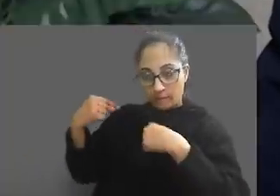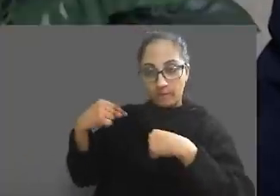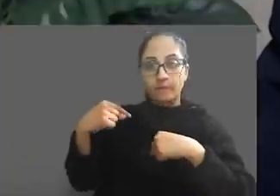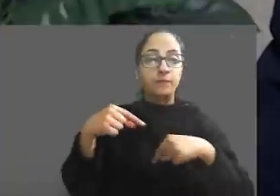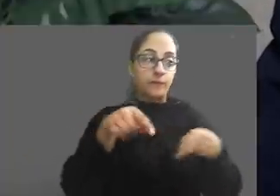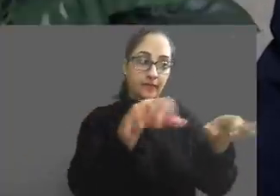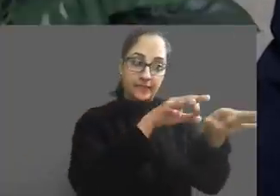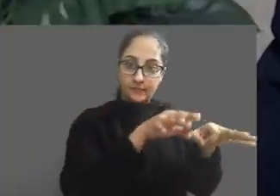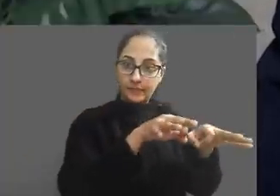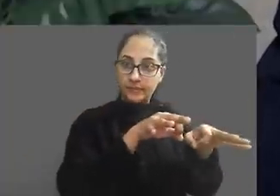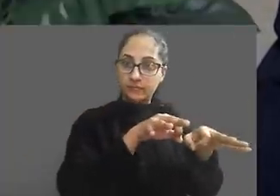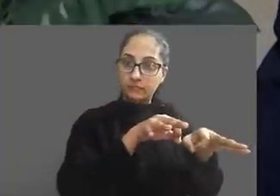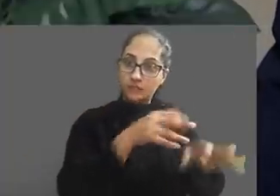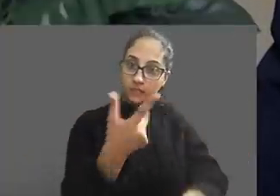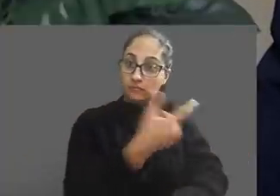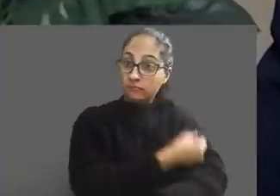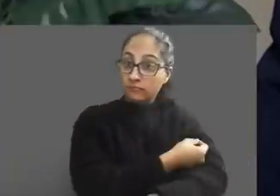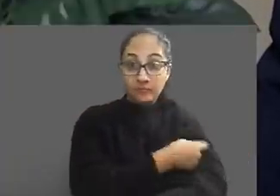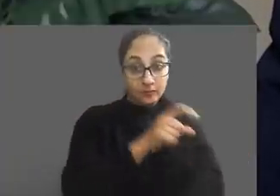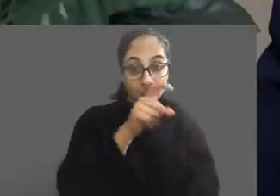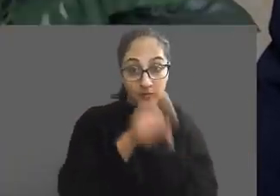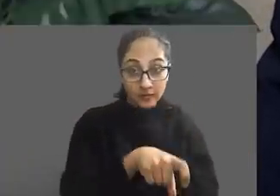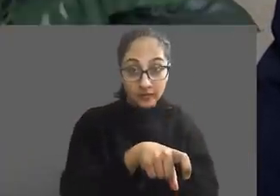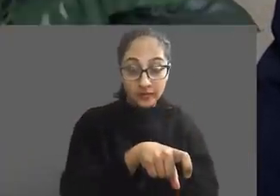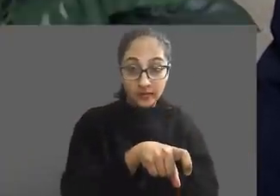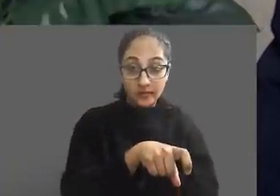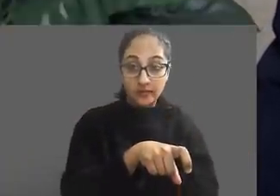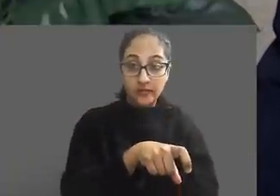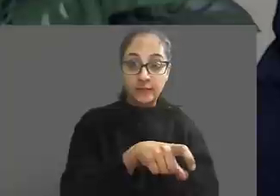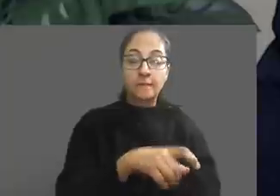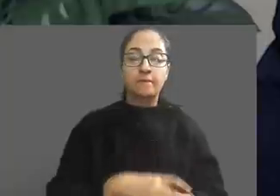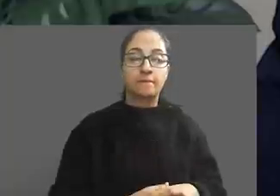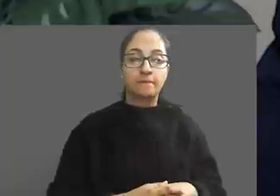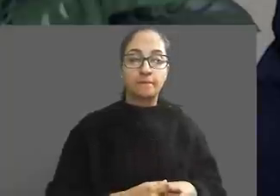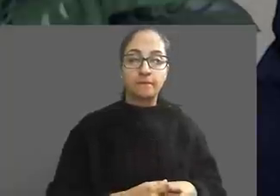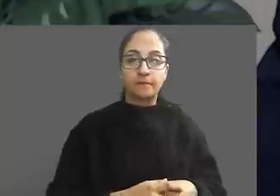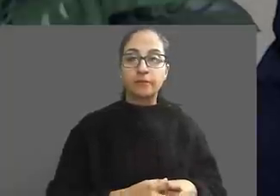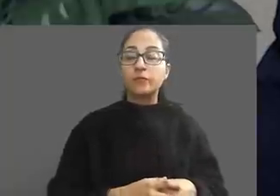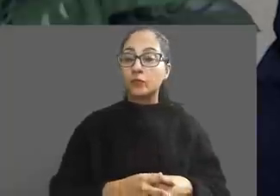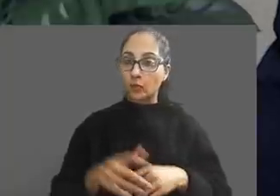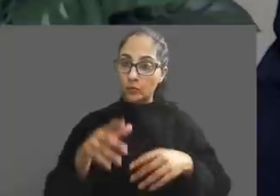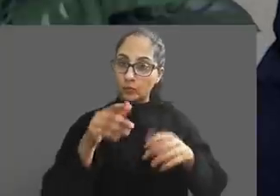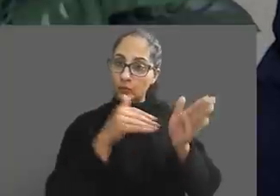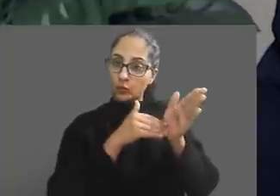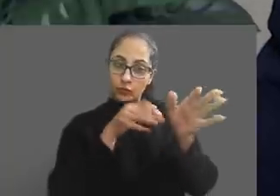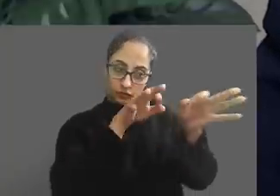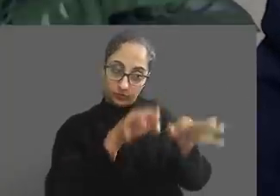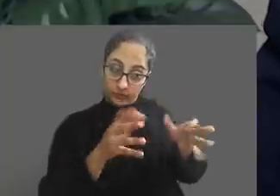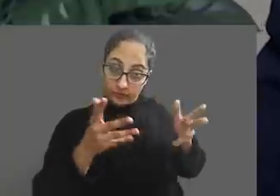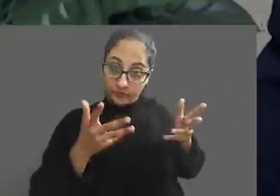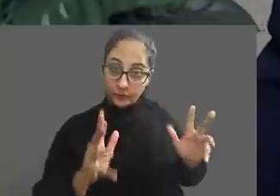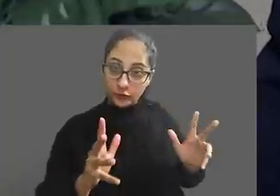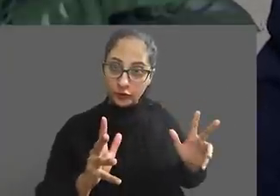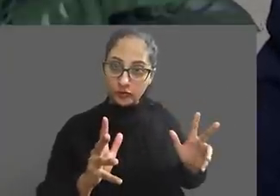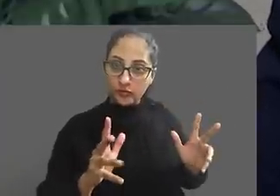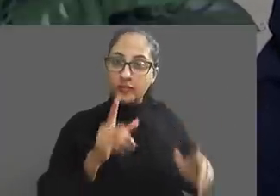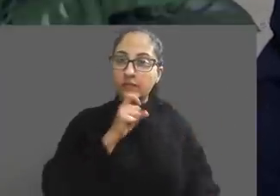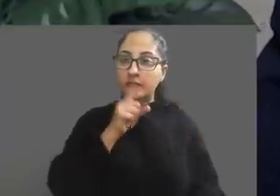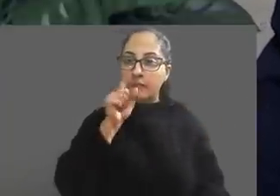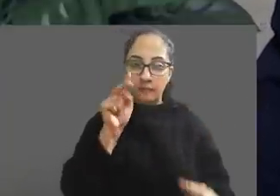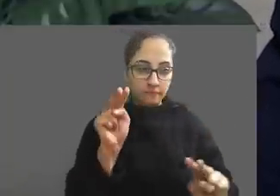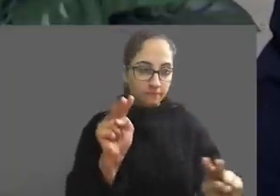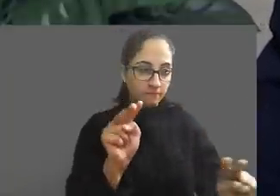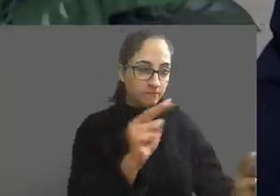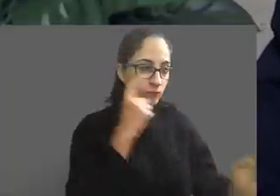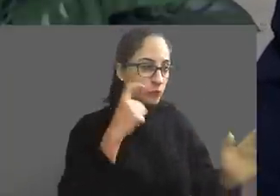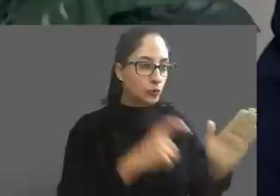them. When the Imam saw that everyone was still petrified and unwilling, he rolled up his